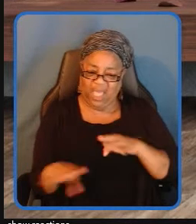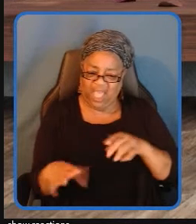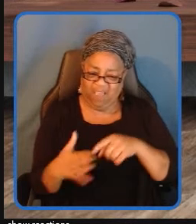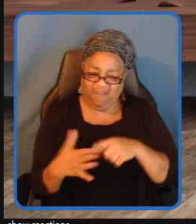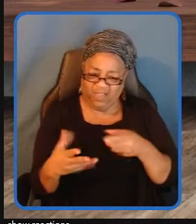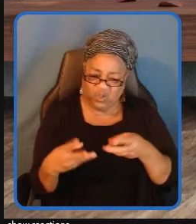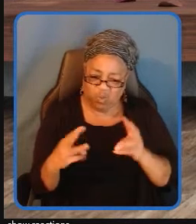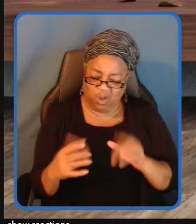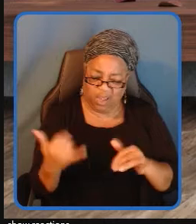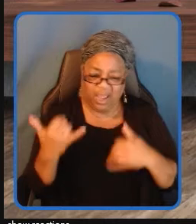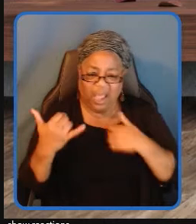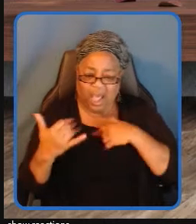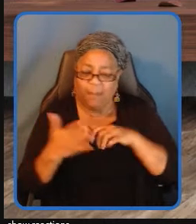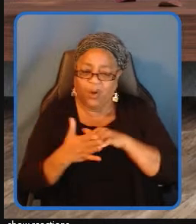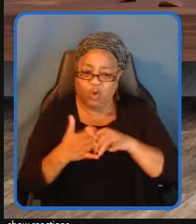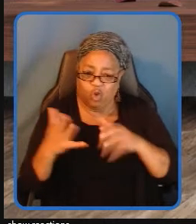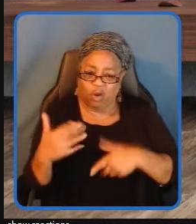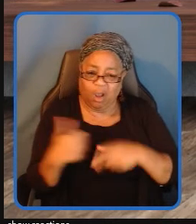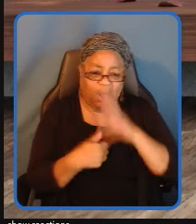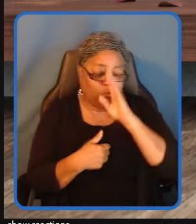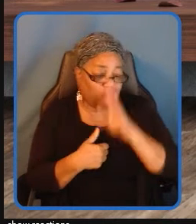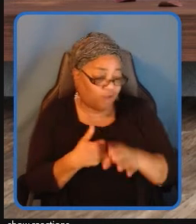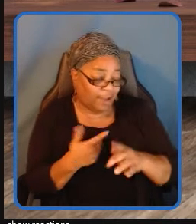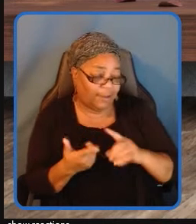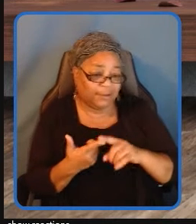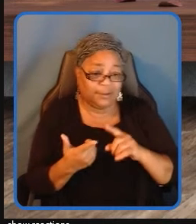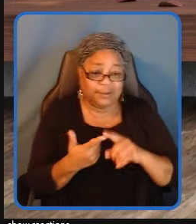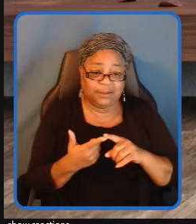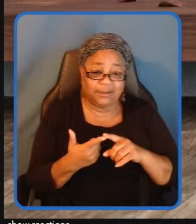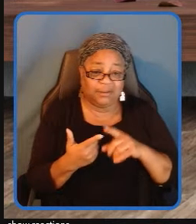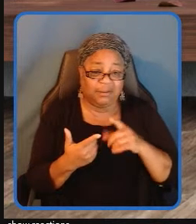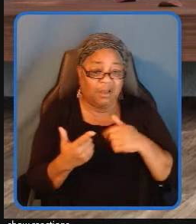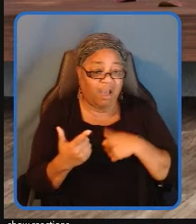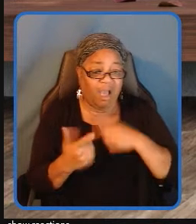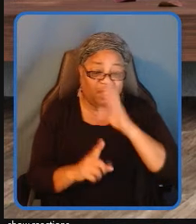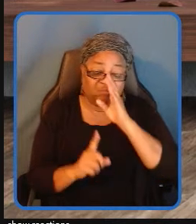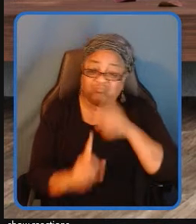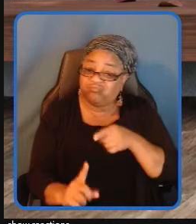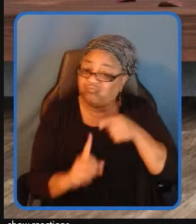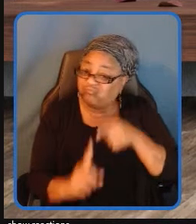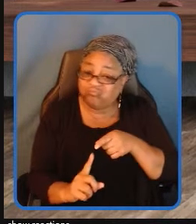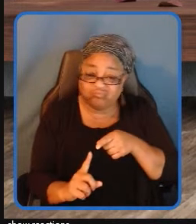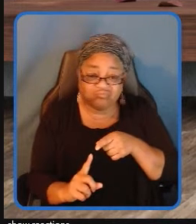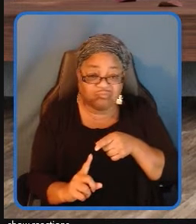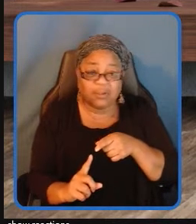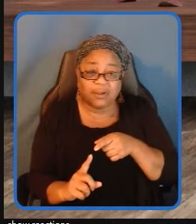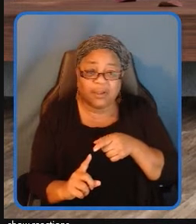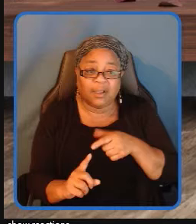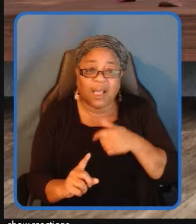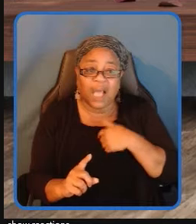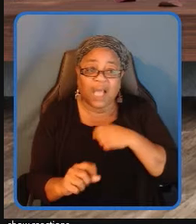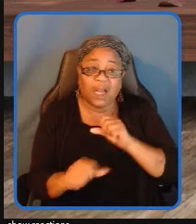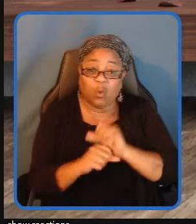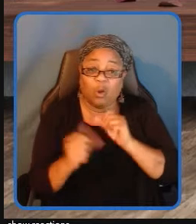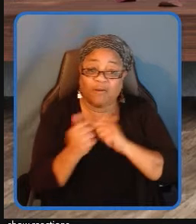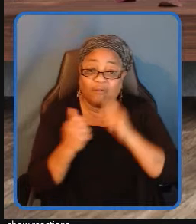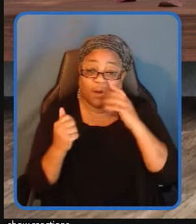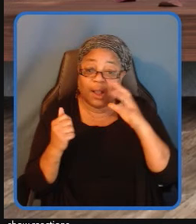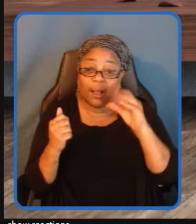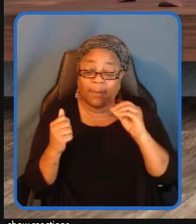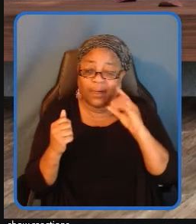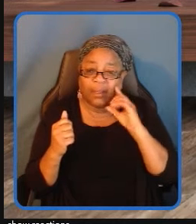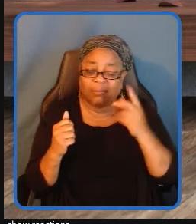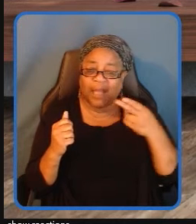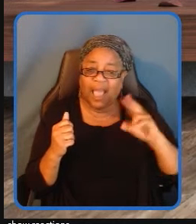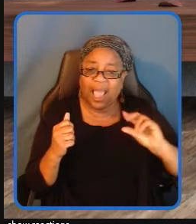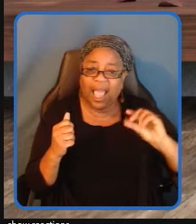New Yorker. I'm very direct. I'm very, I cut right to the chase of things. And I work for a company that's headquartered in California. A